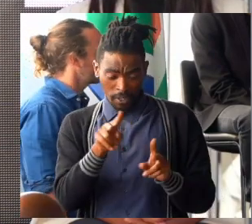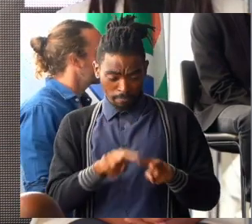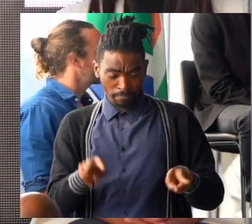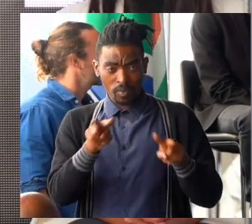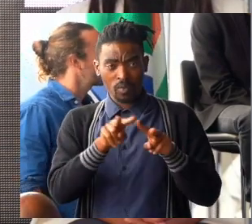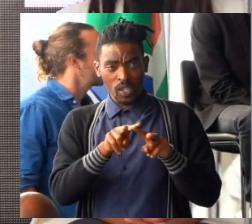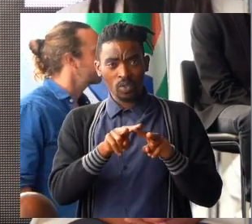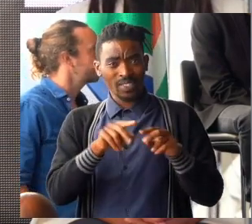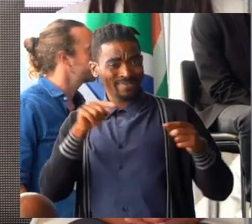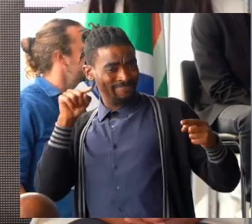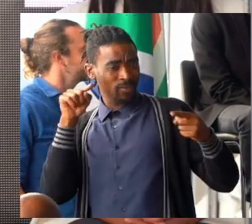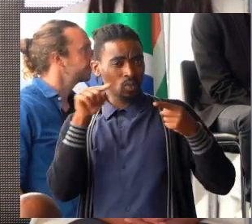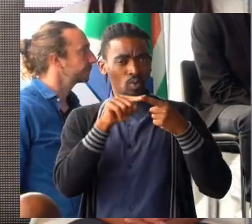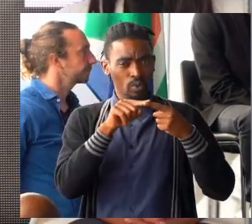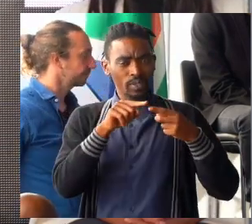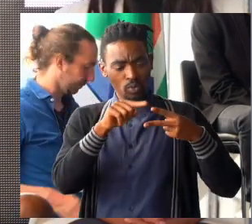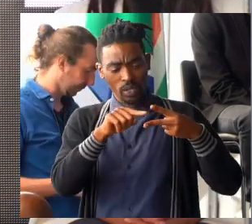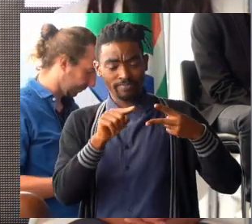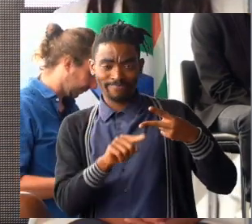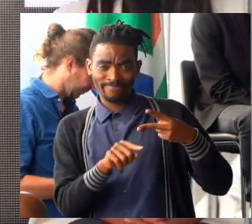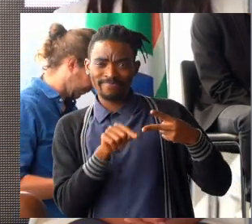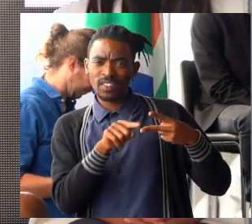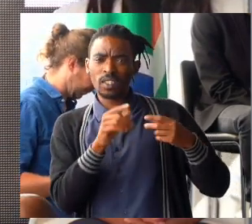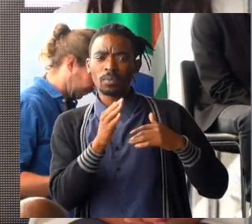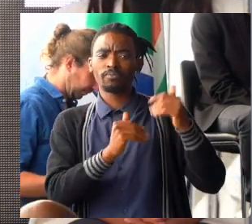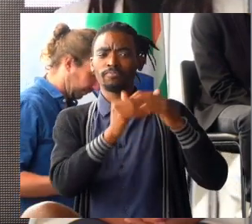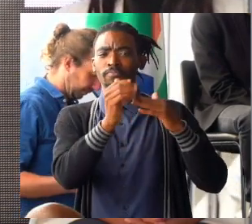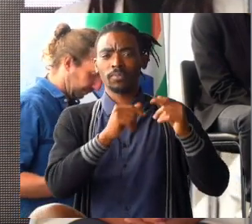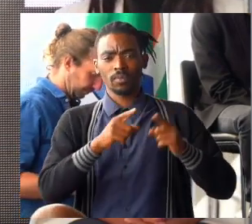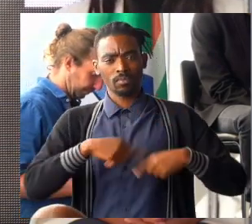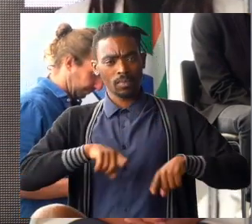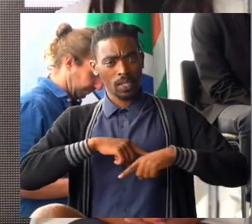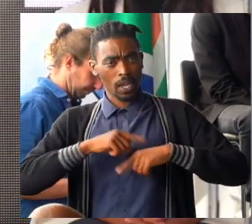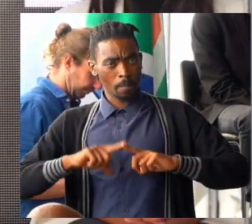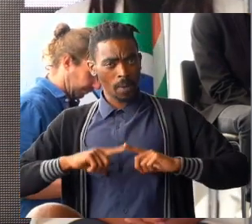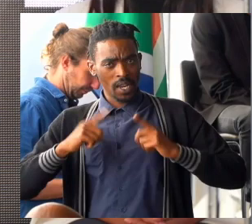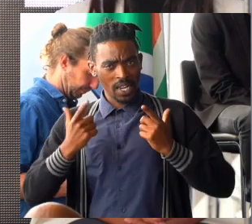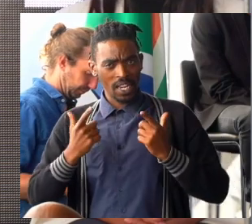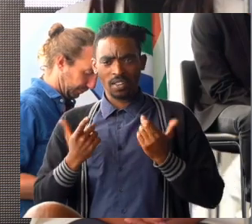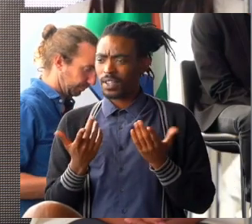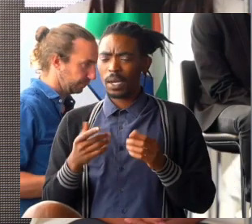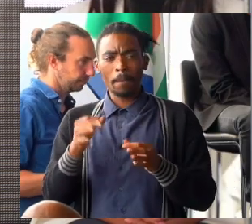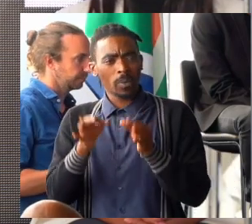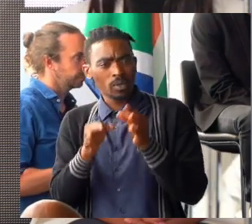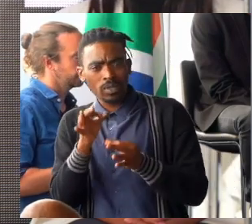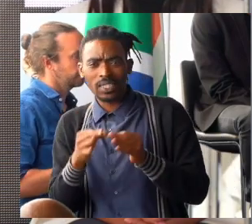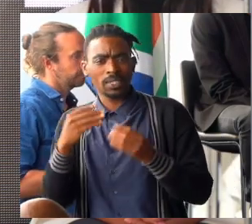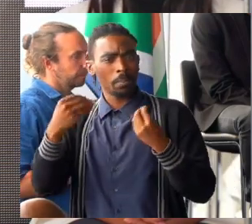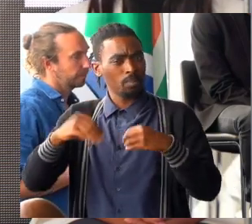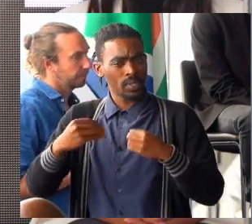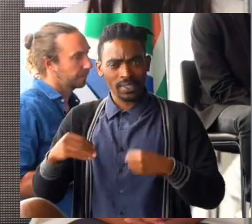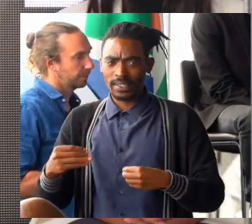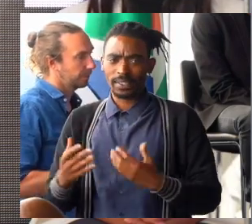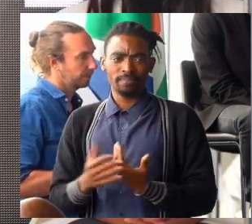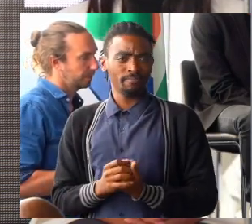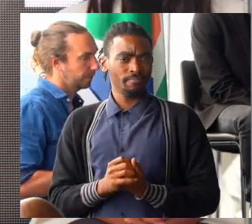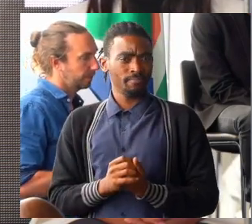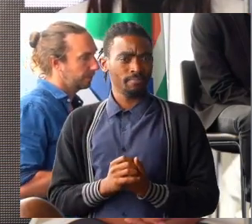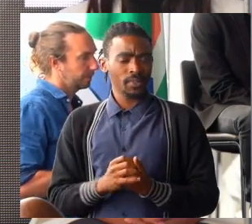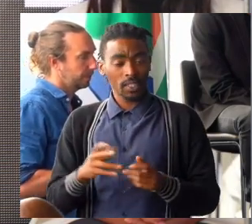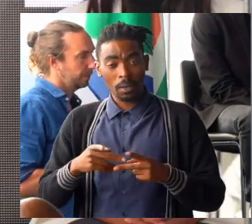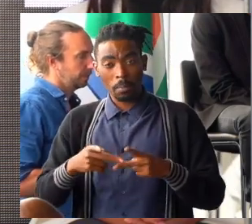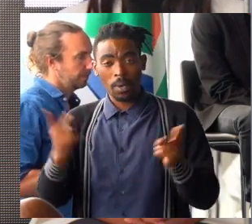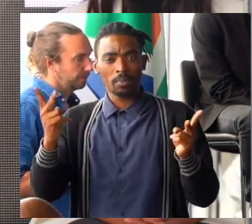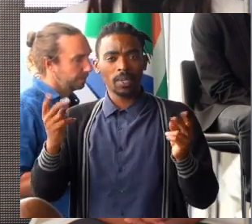must be a way of life that informs what we do in politics, in civil society, in business, and the public